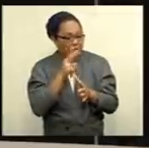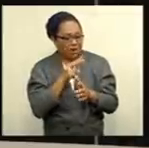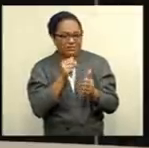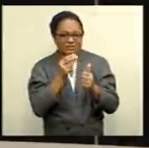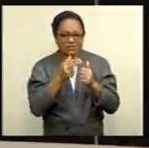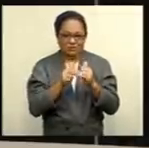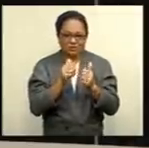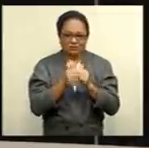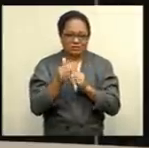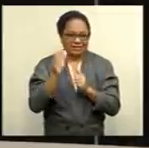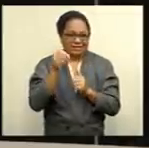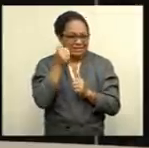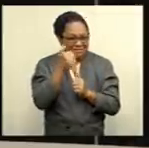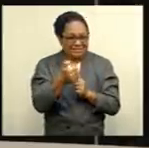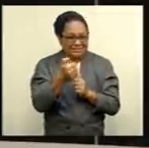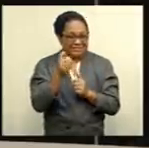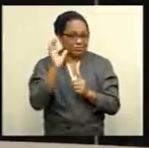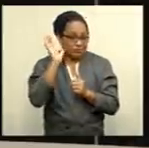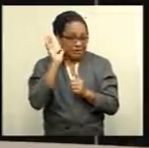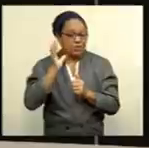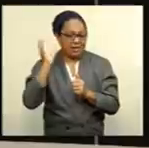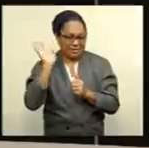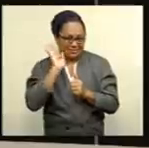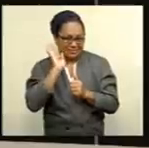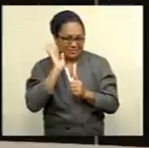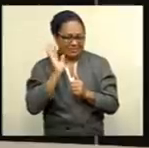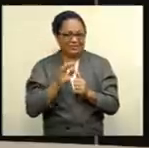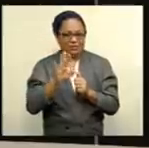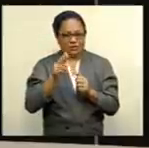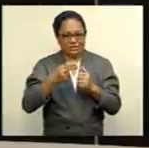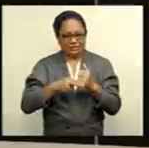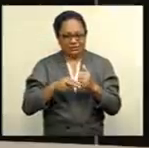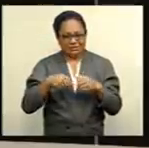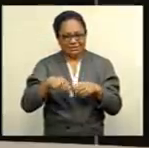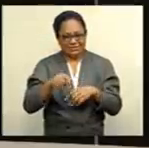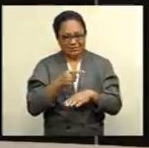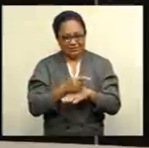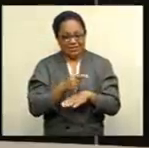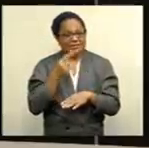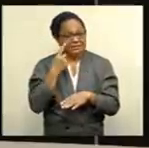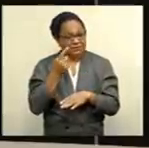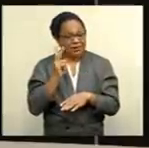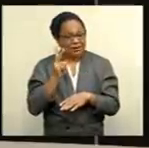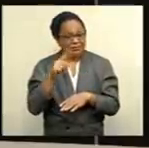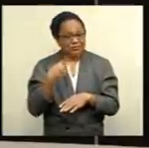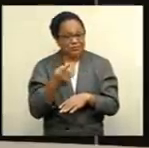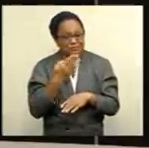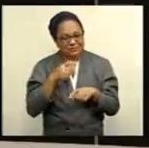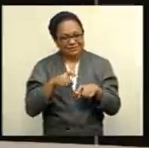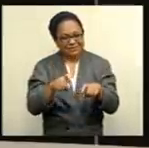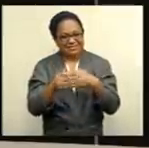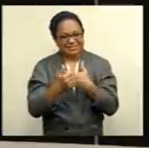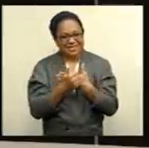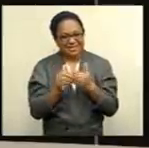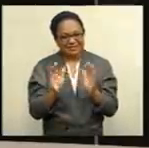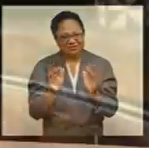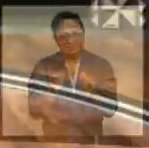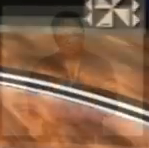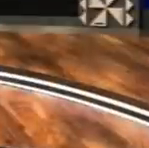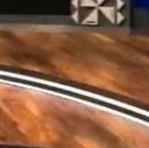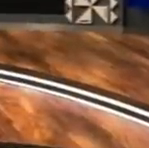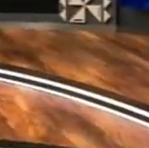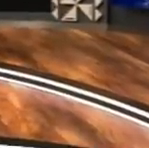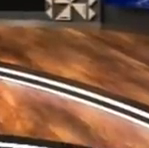listen to our 6 radio stations live. That's your news this evening. I'll see you again tomorrow. Until then, stay safe. Modemanda.